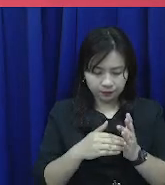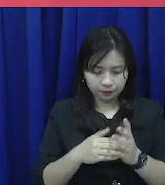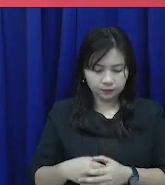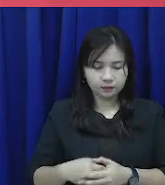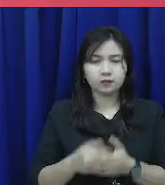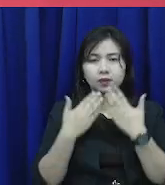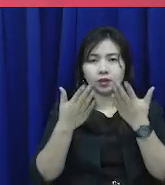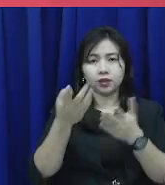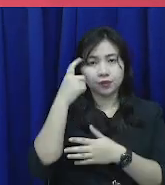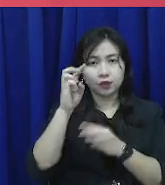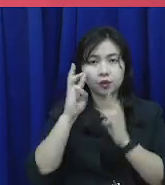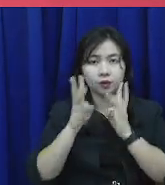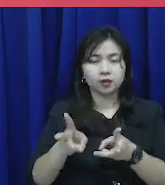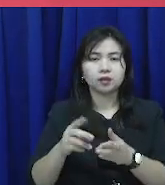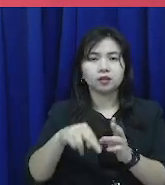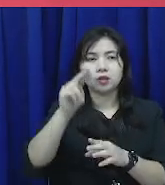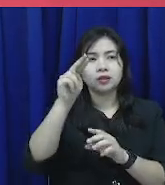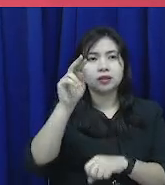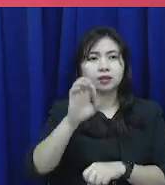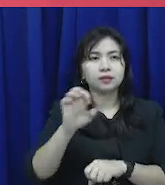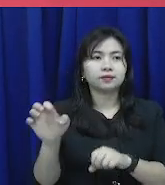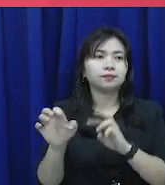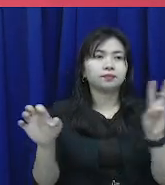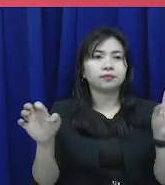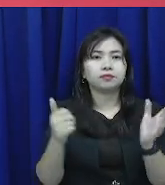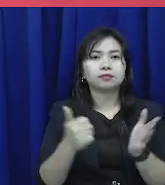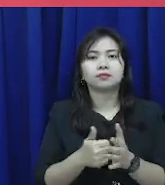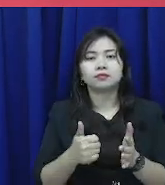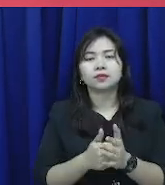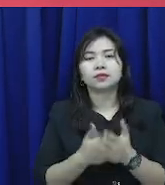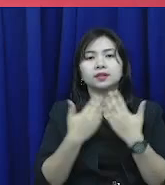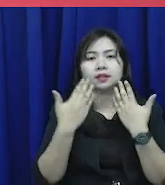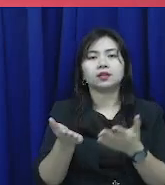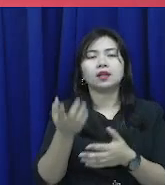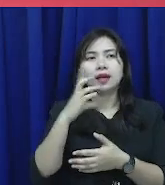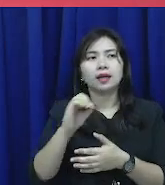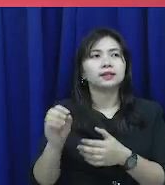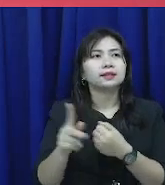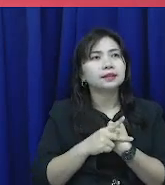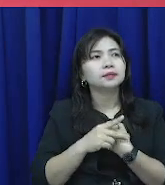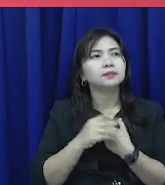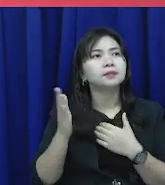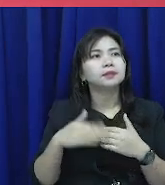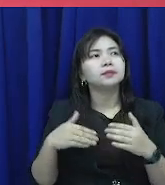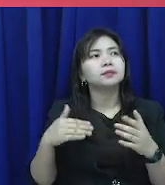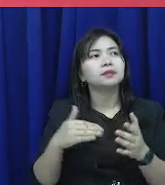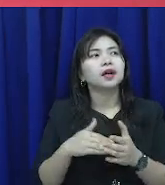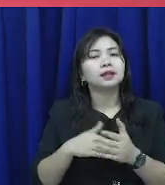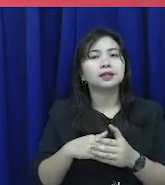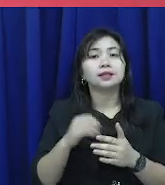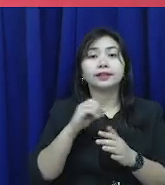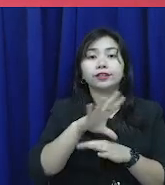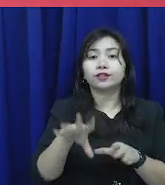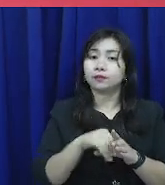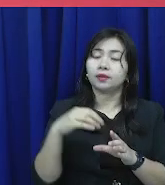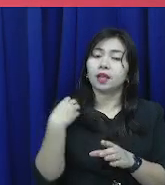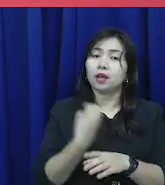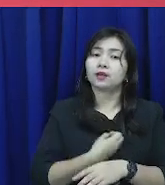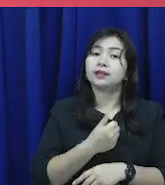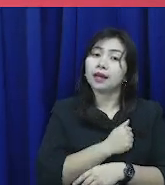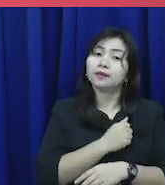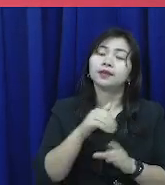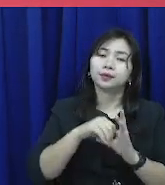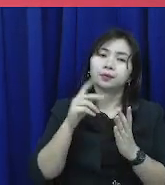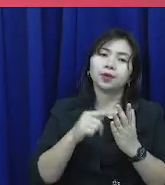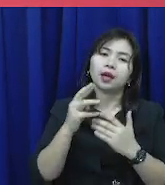inyong pagsubaybay North South East and west corner Thank you and let's keep on Uh involving sa mga area programs